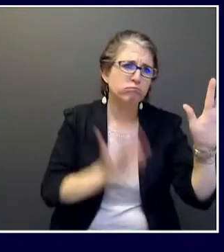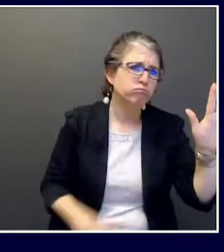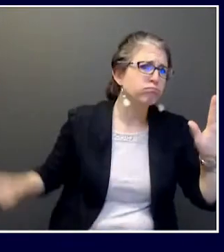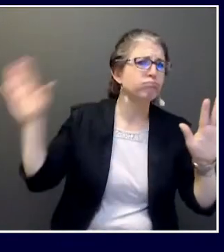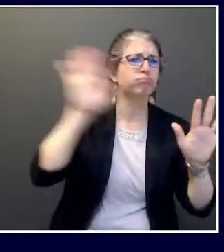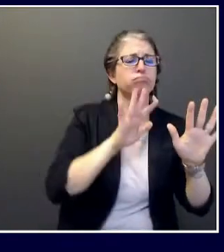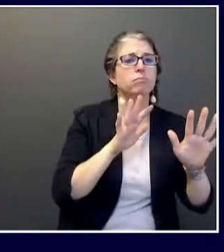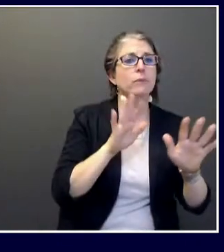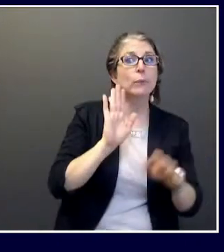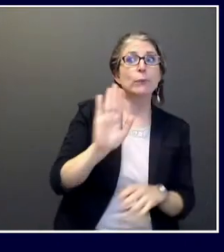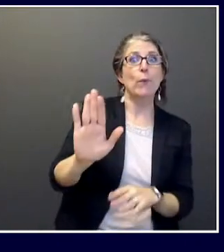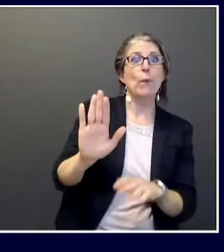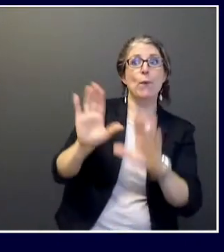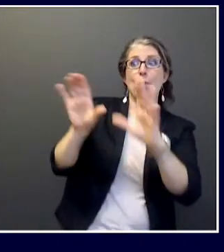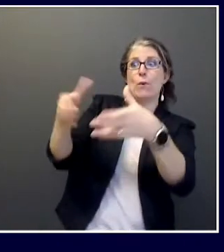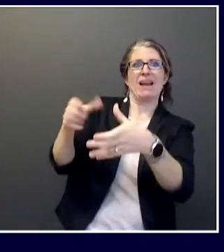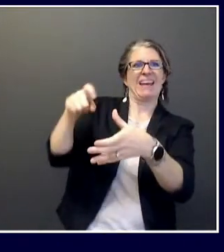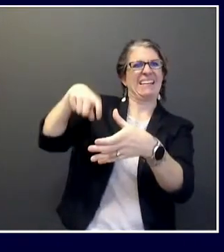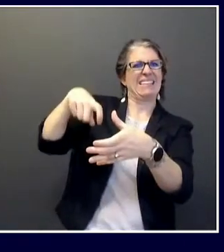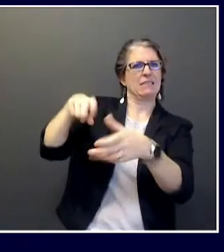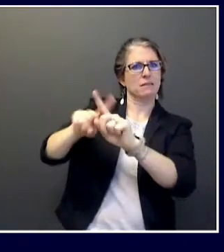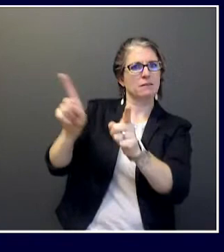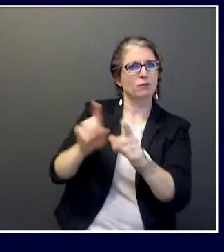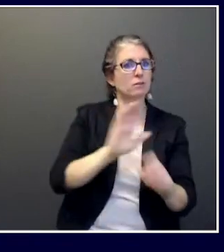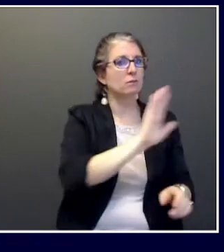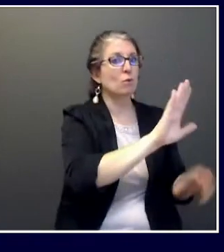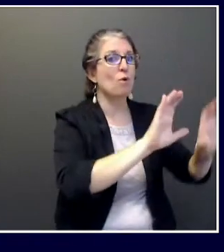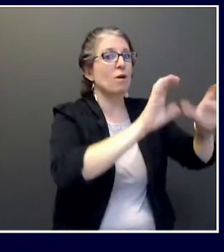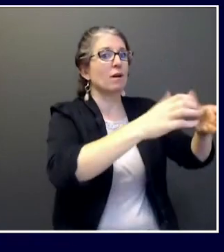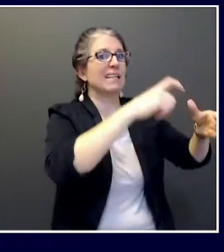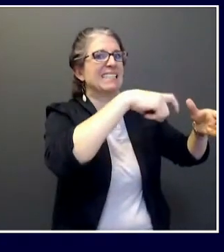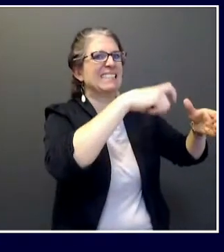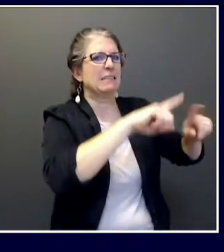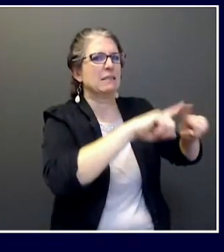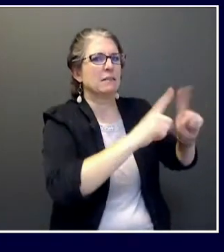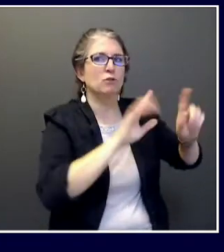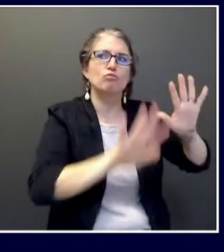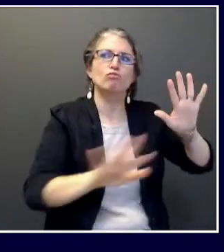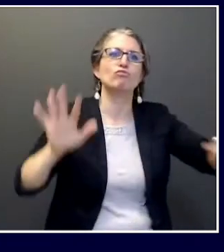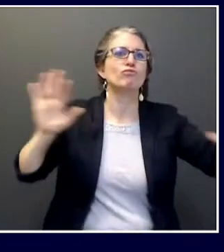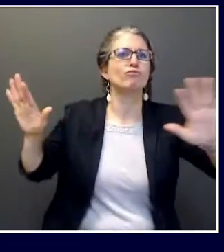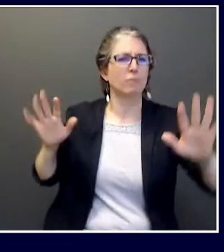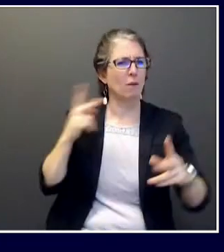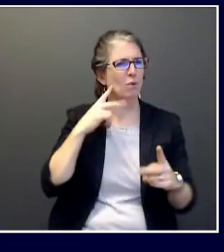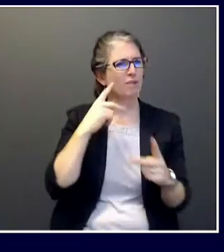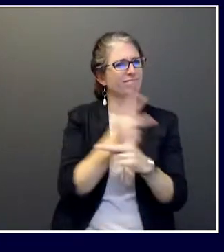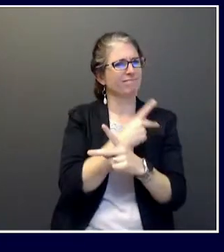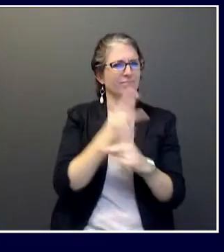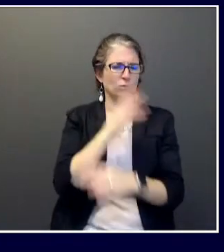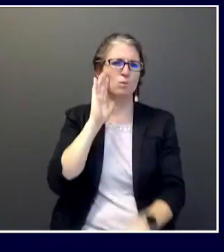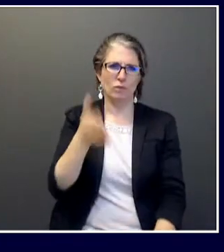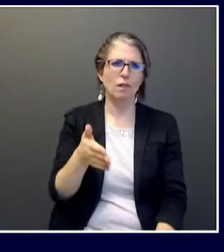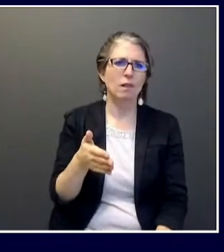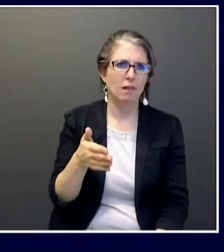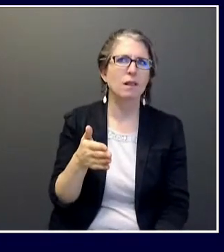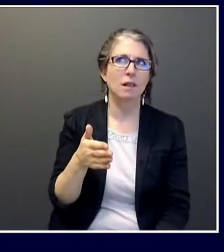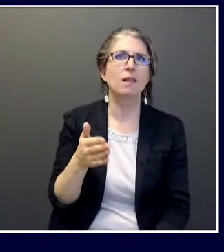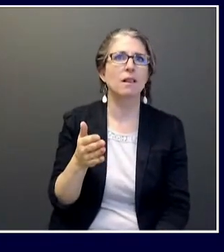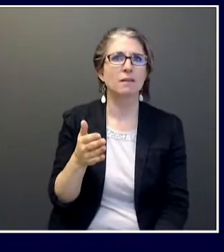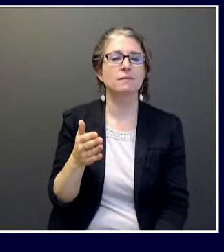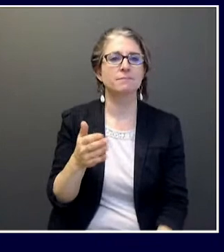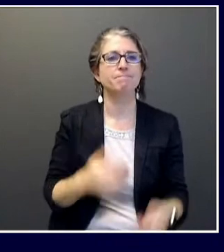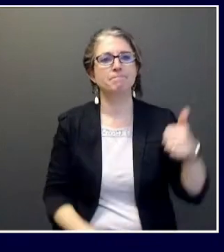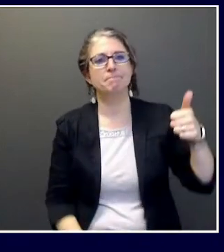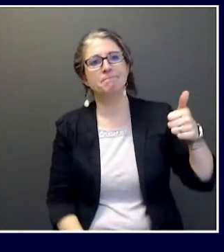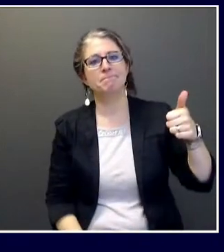but we stand ready to continue that work in the coming weeks and months. Okay, thanks. And, I hear what you're saying